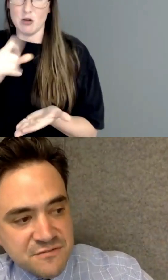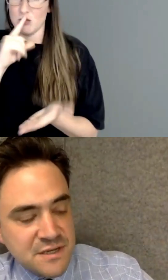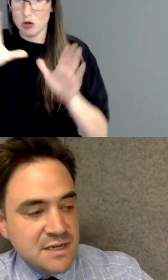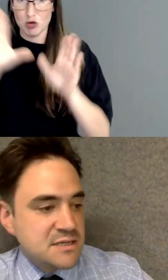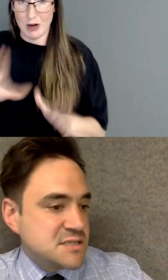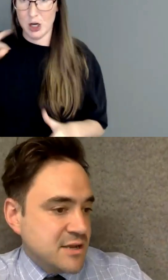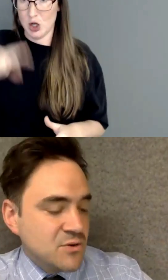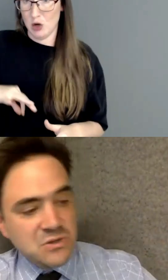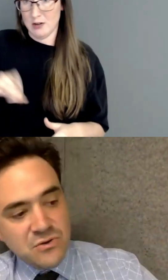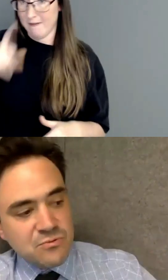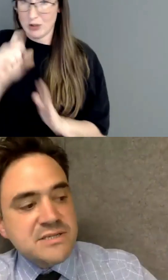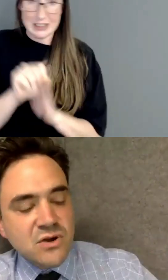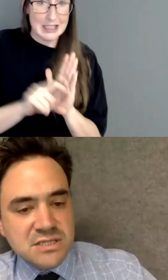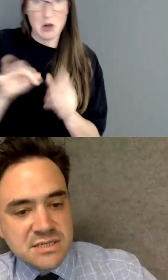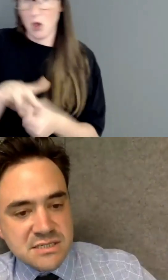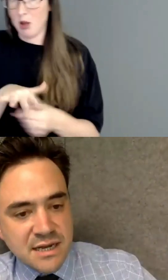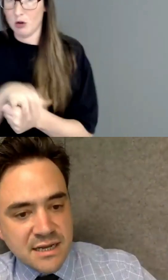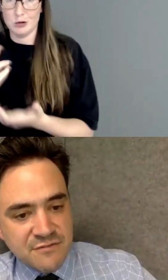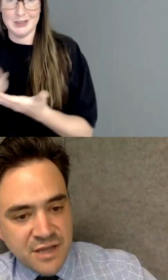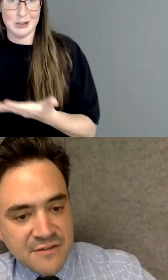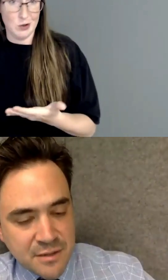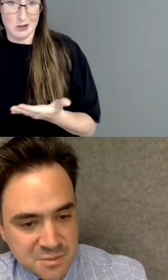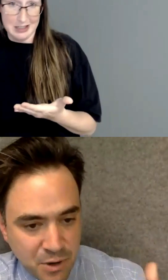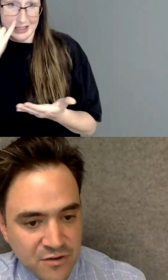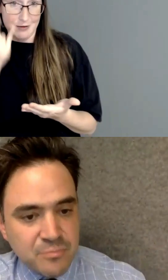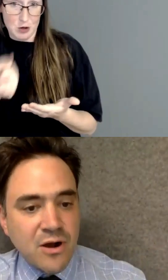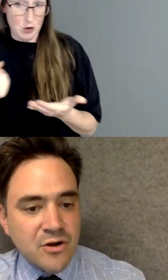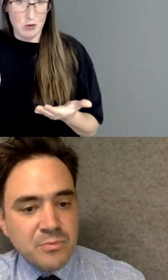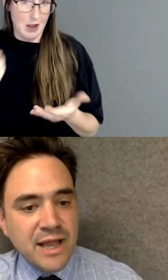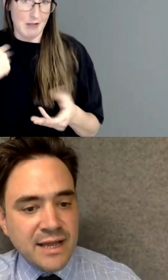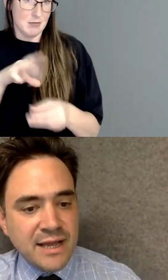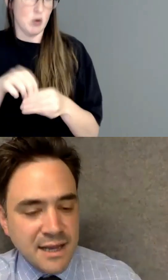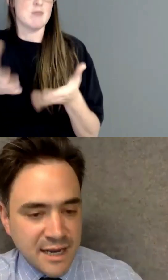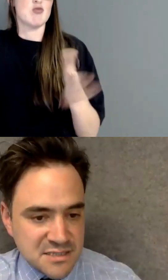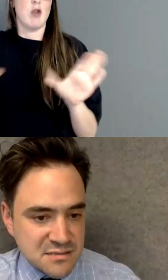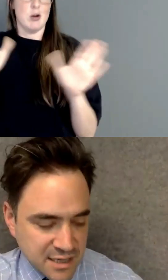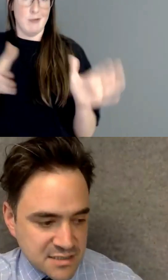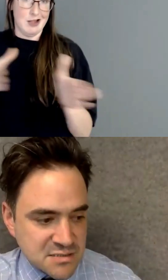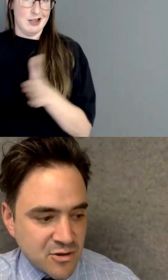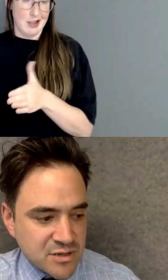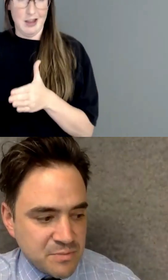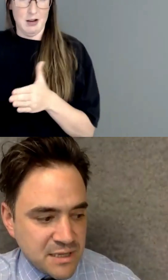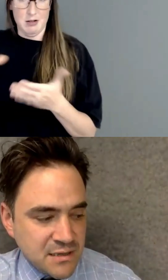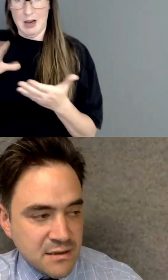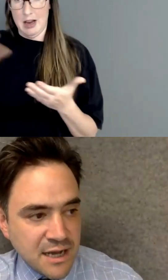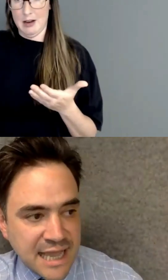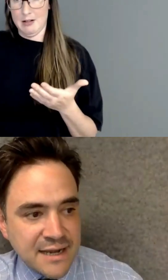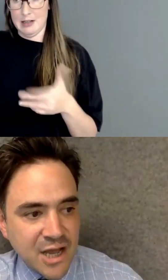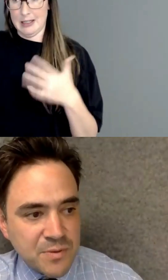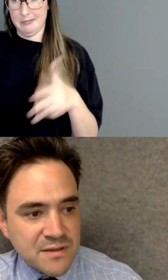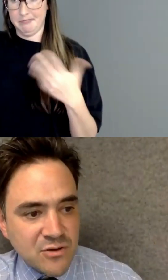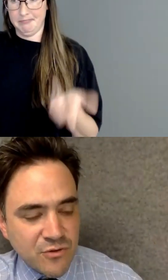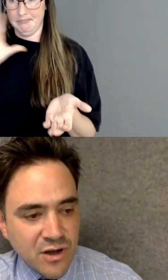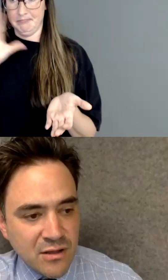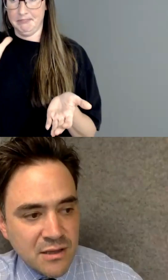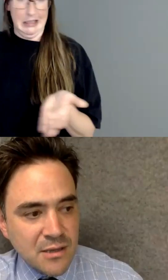use of state or local resources if you have it as part of a broader plan, and it's going to be, again,